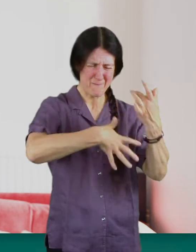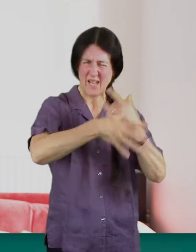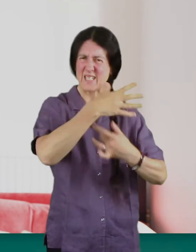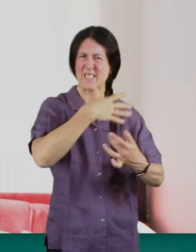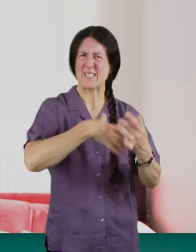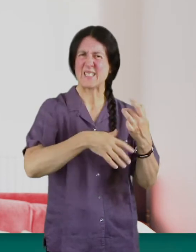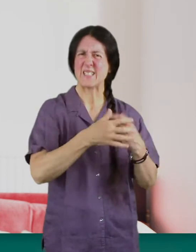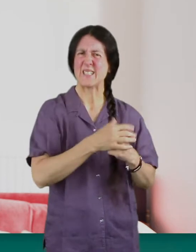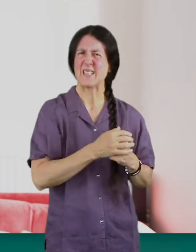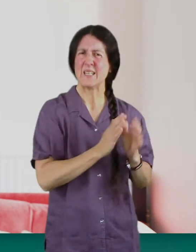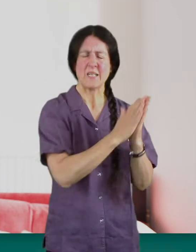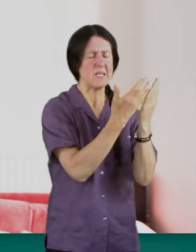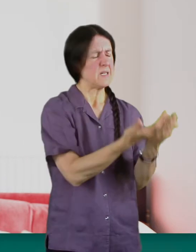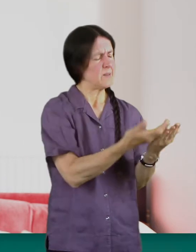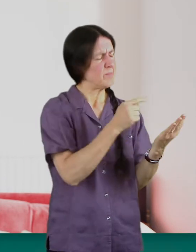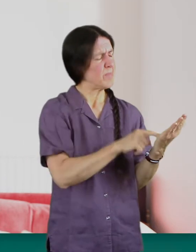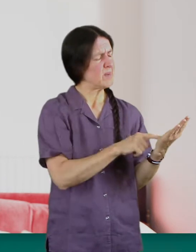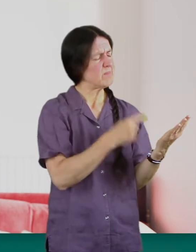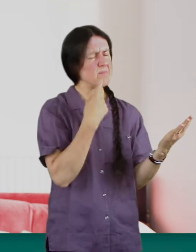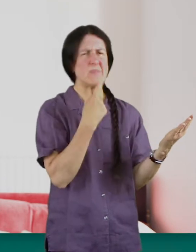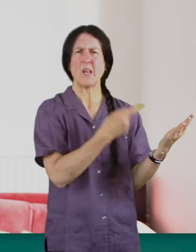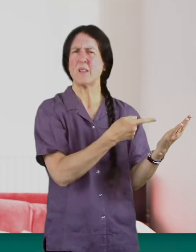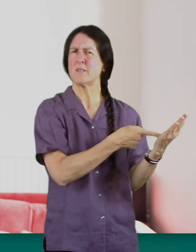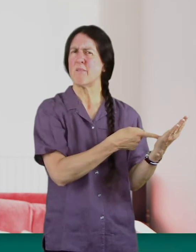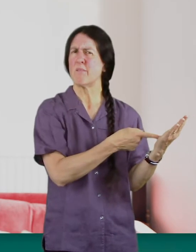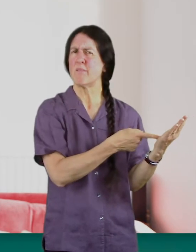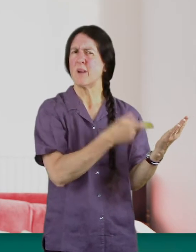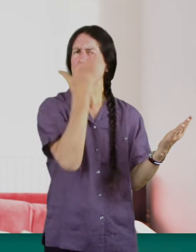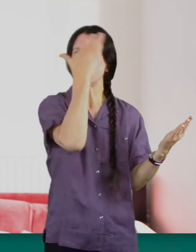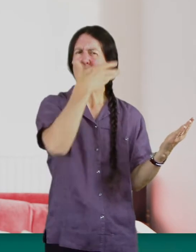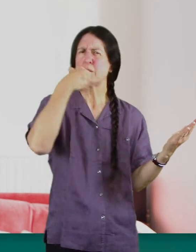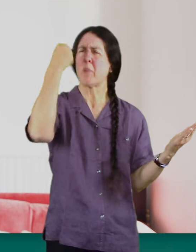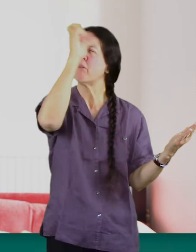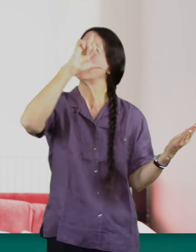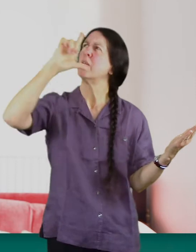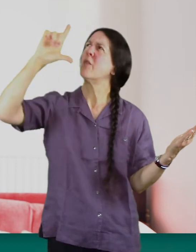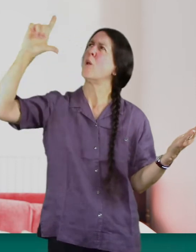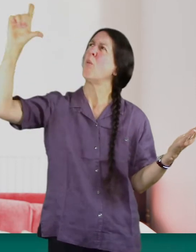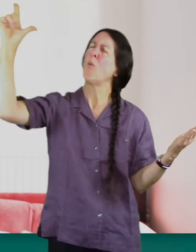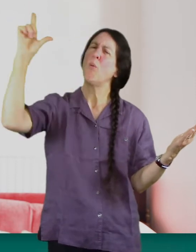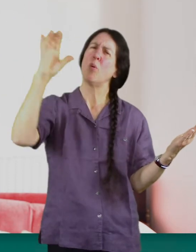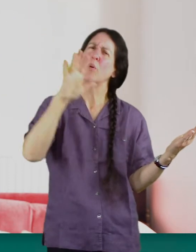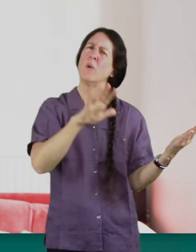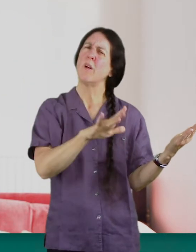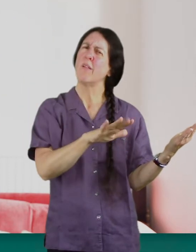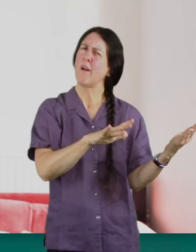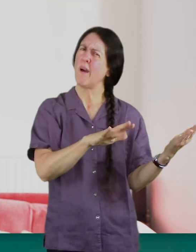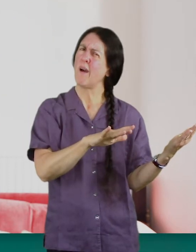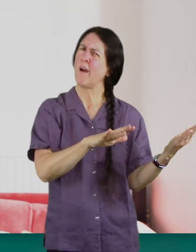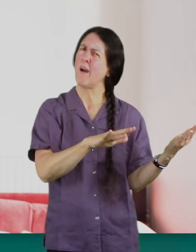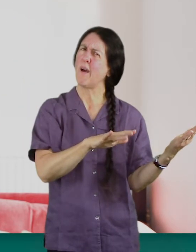also these points in the passage that say the Spirit of the Lord, or it